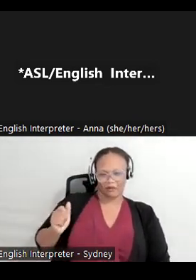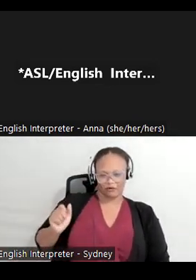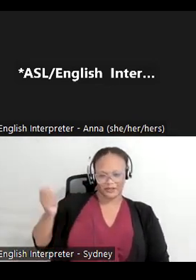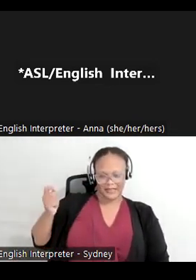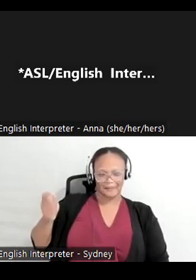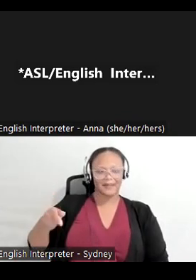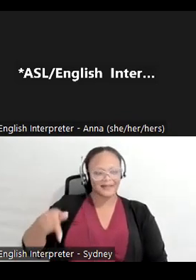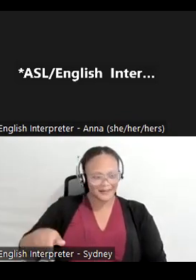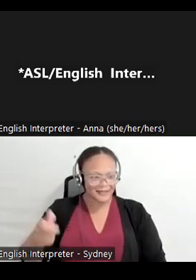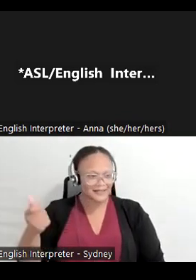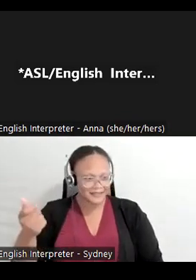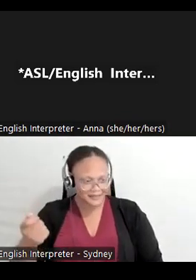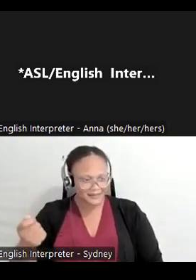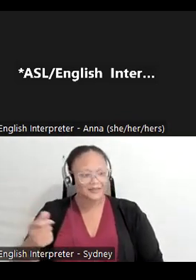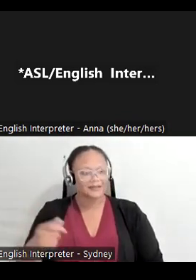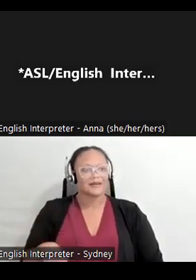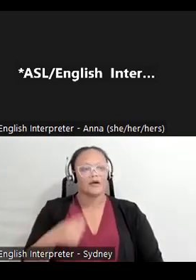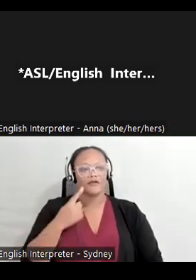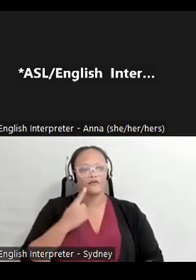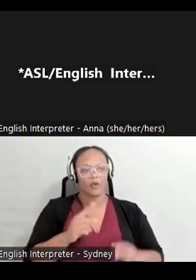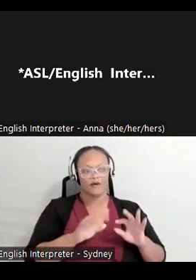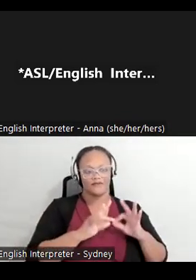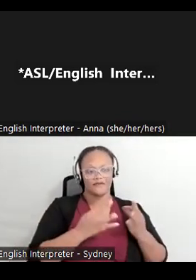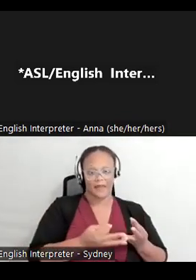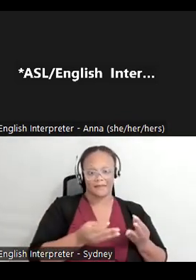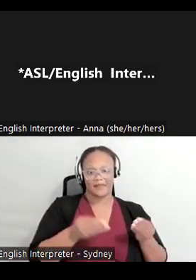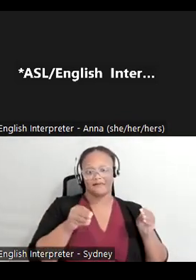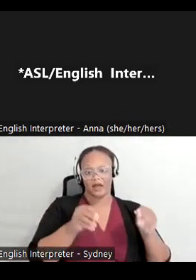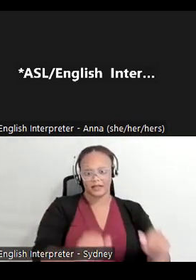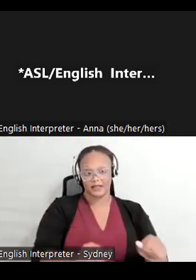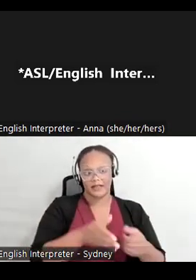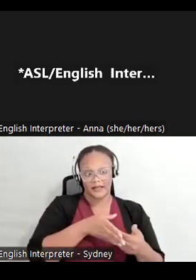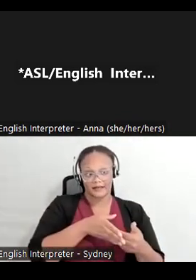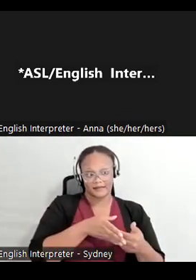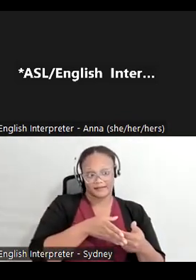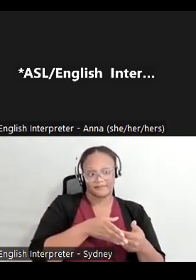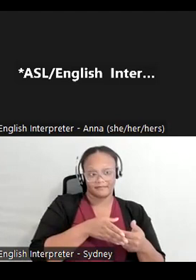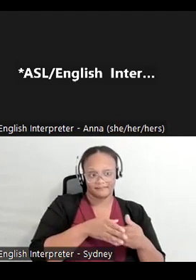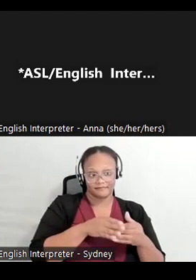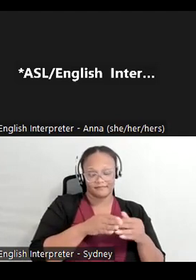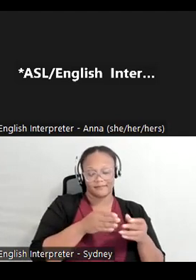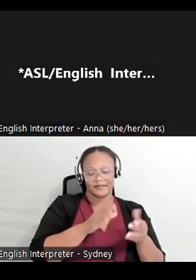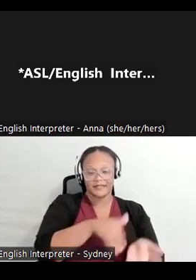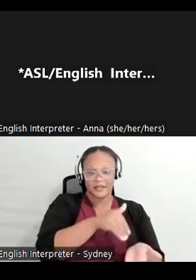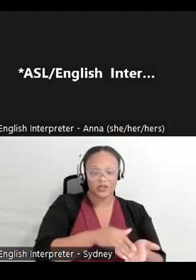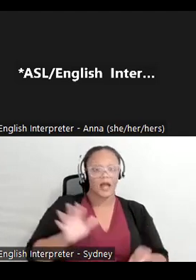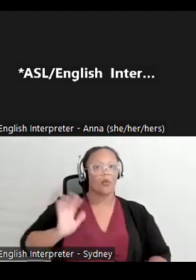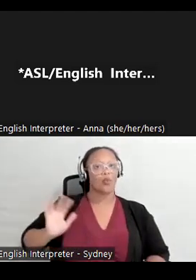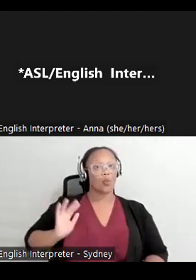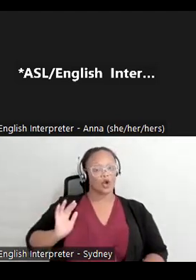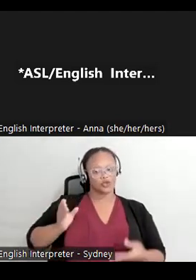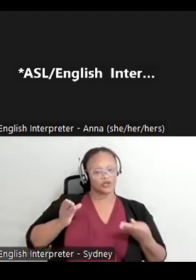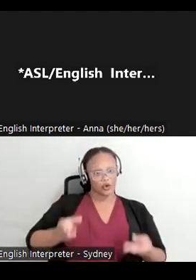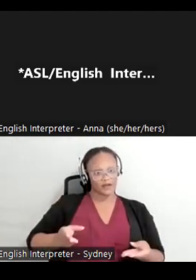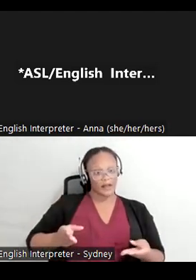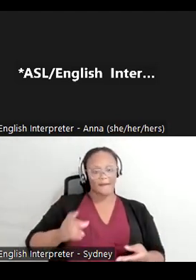friend, and neighbor providers who serve children in April 2022 but are no longer serving children are not